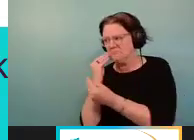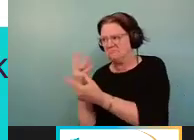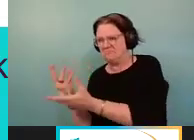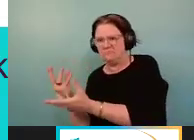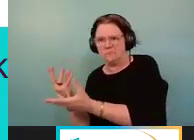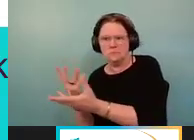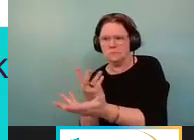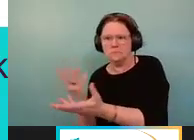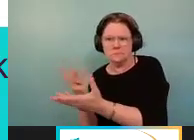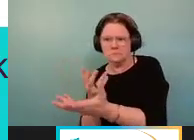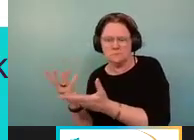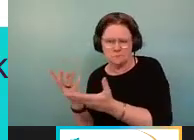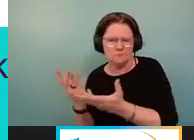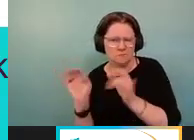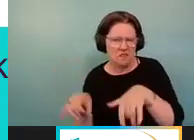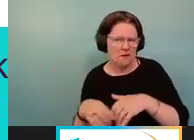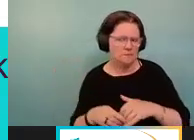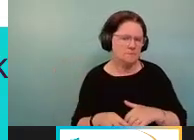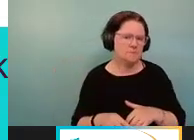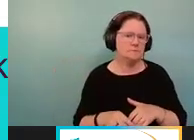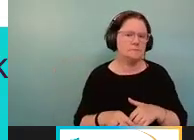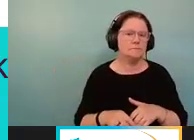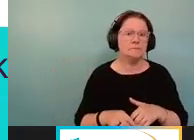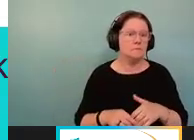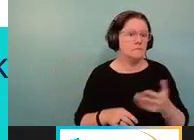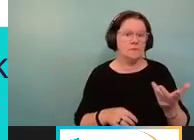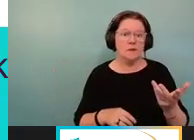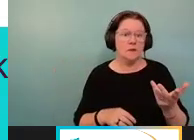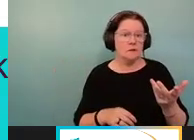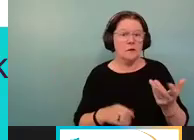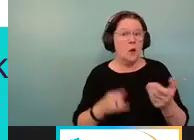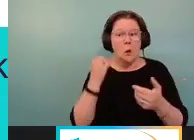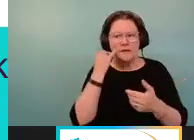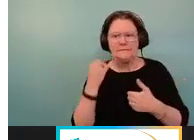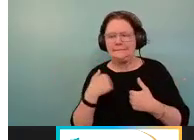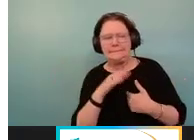have the referral, that kind of information, or just talk through a circumstances.